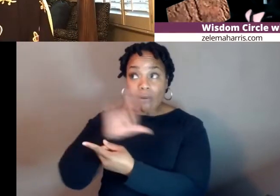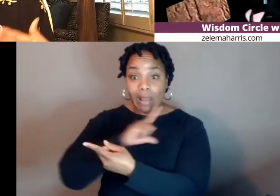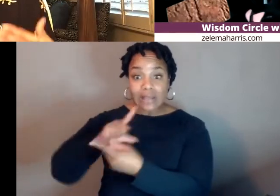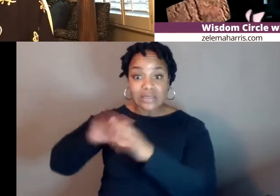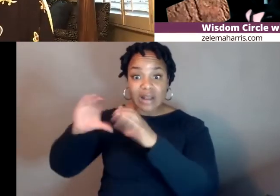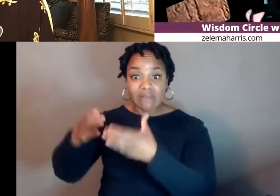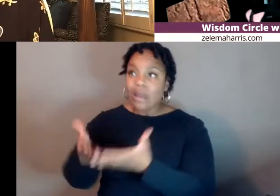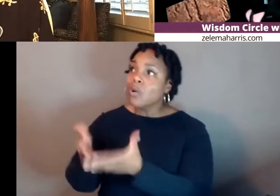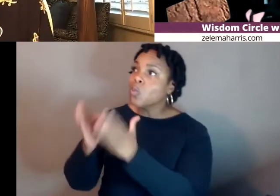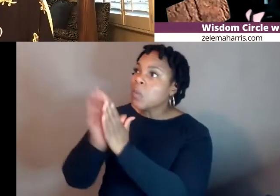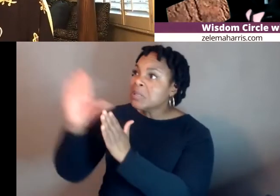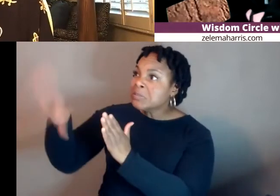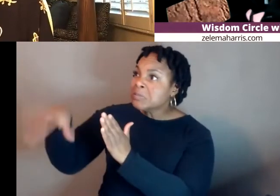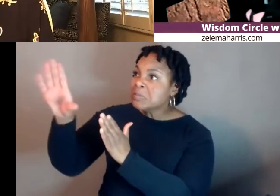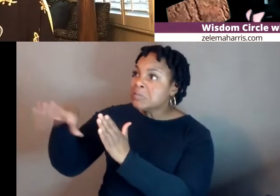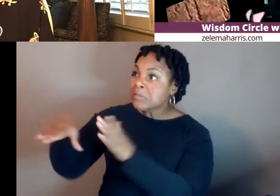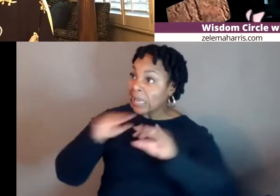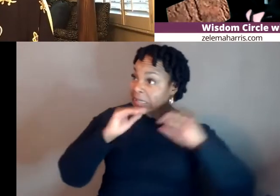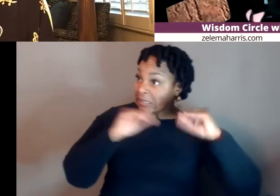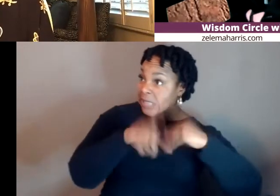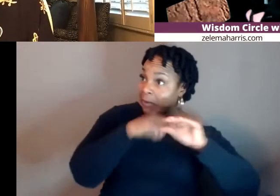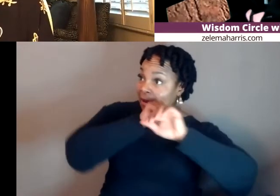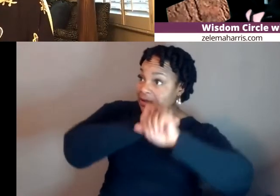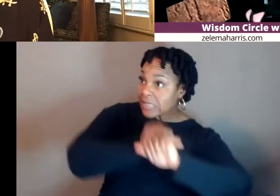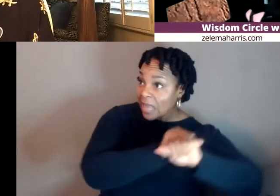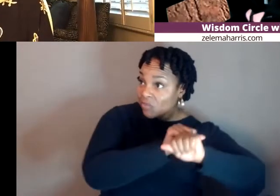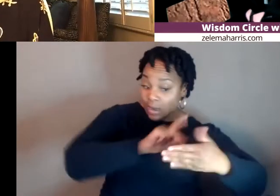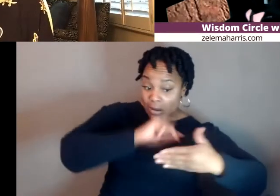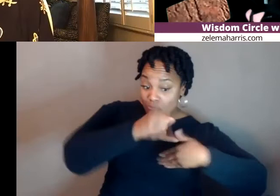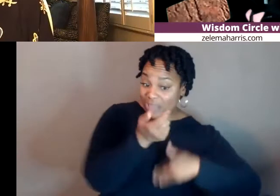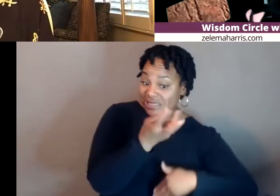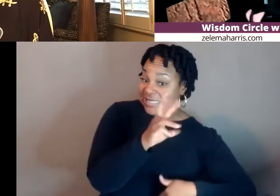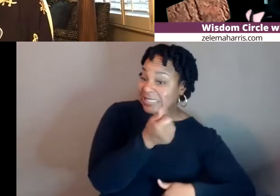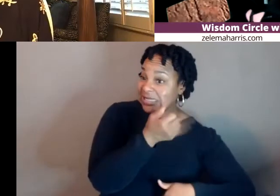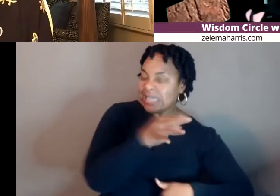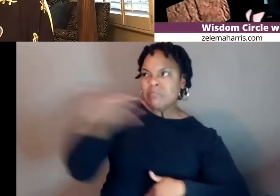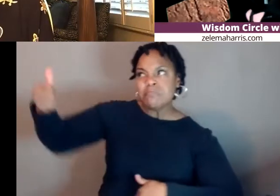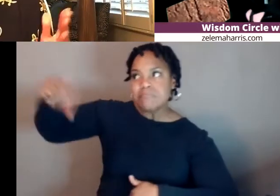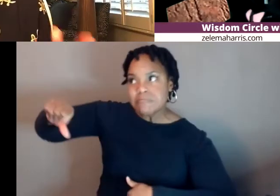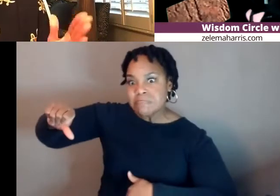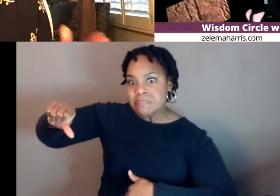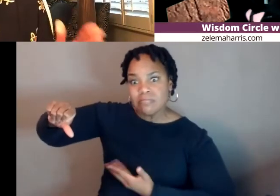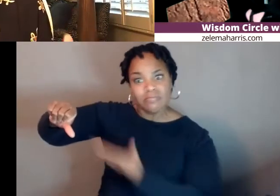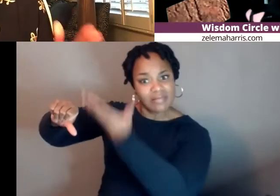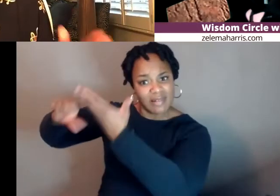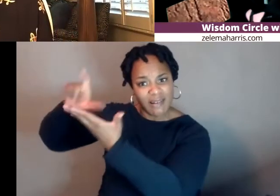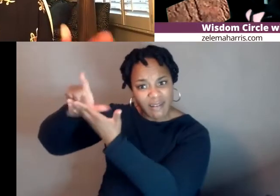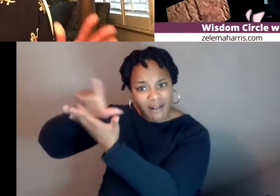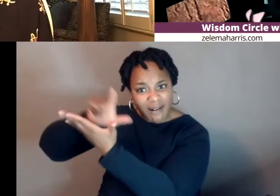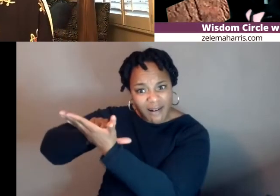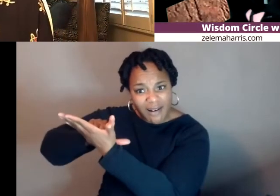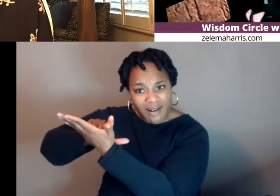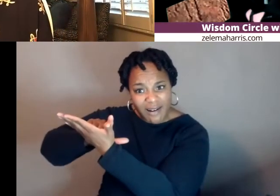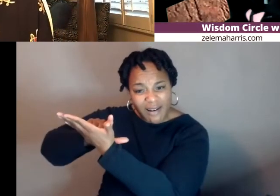deny the teaching of Project 1619. They don't want the